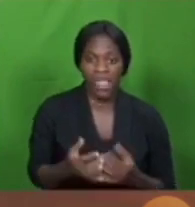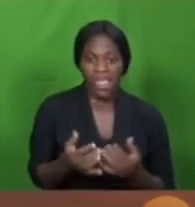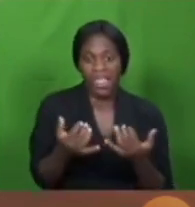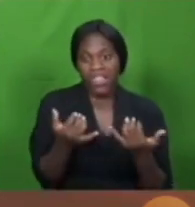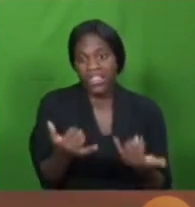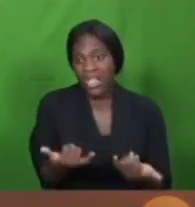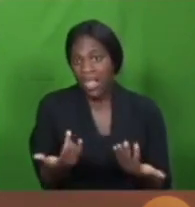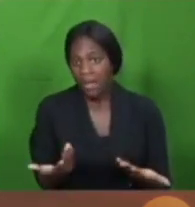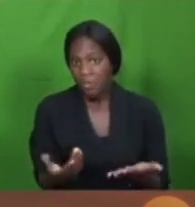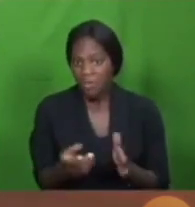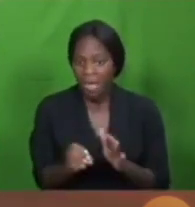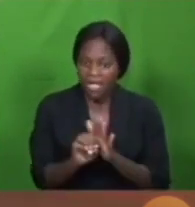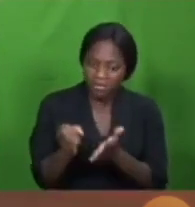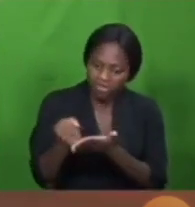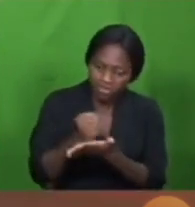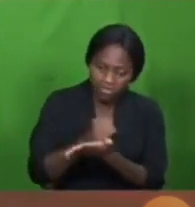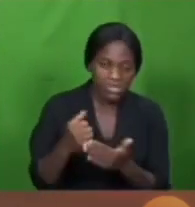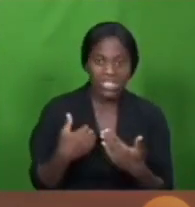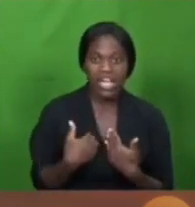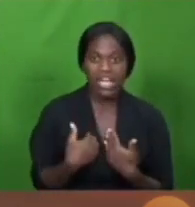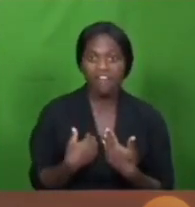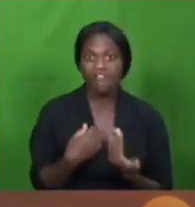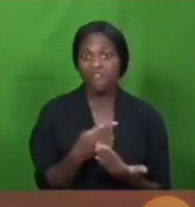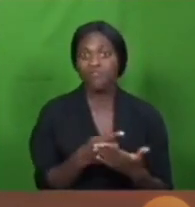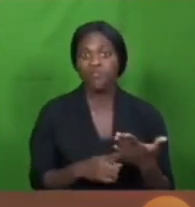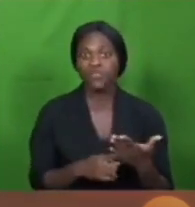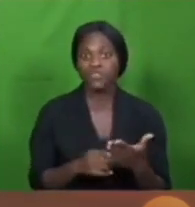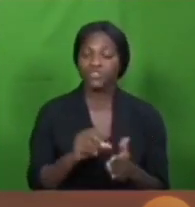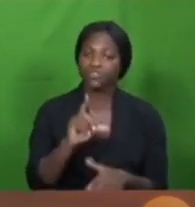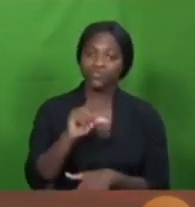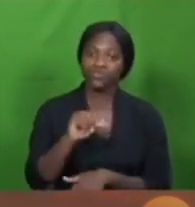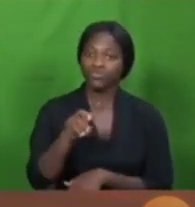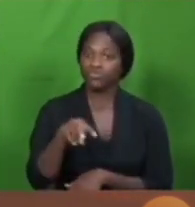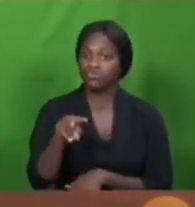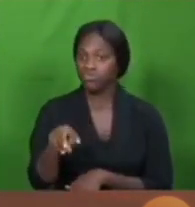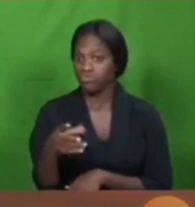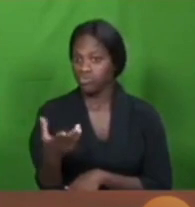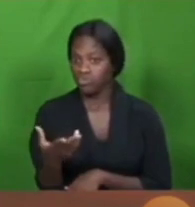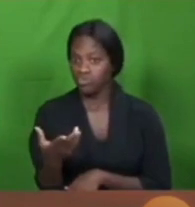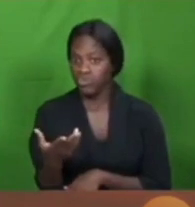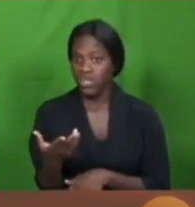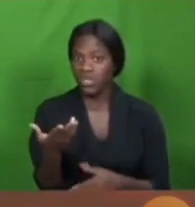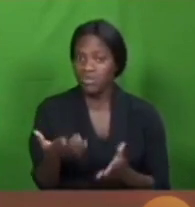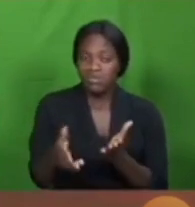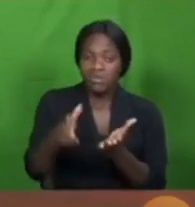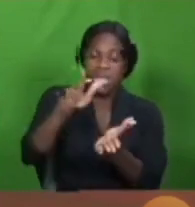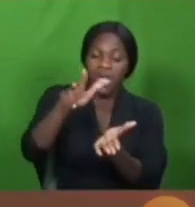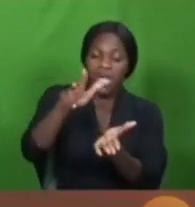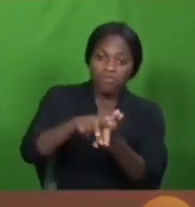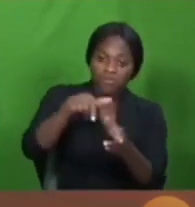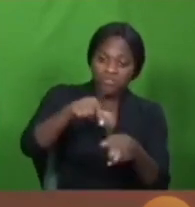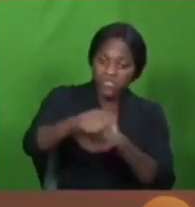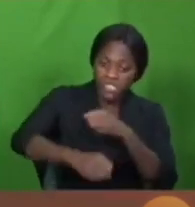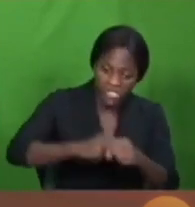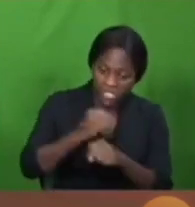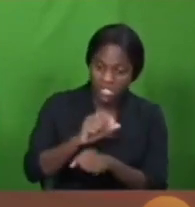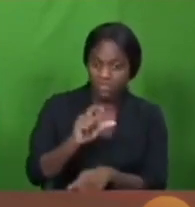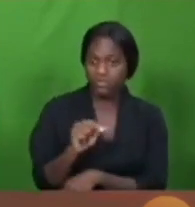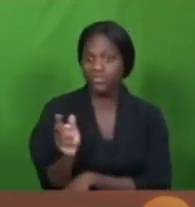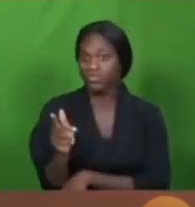draft before us is 2022. And to the extent that it may be approved in 2023,